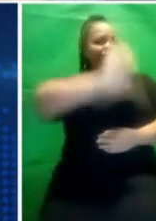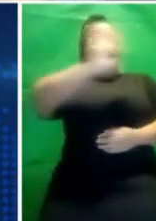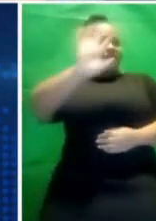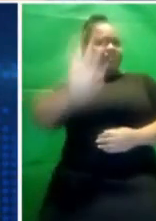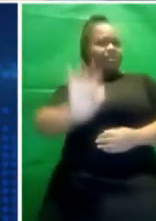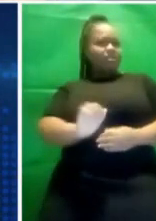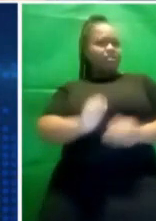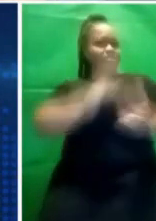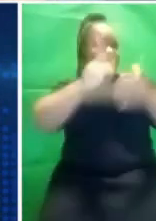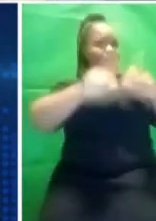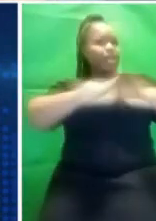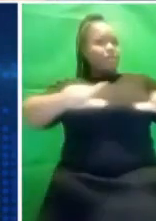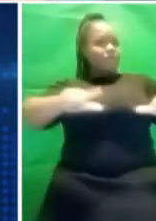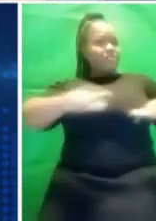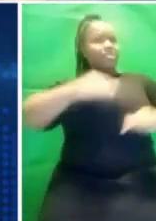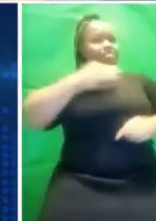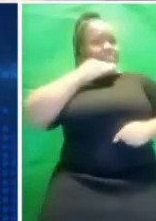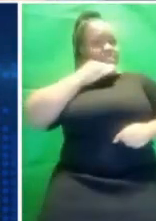language.